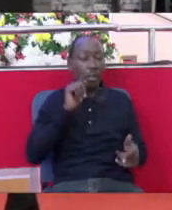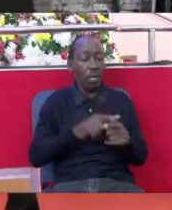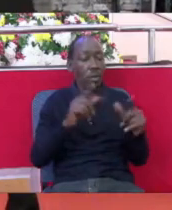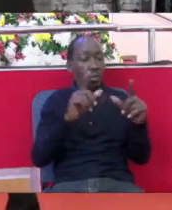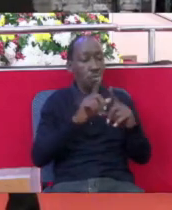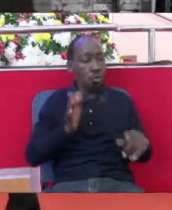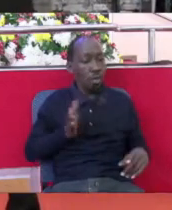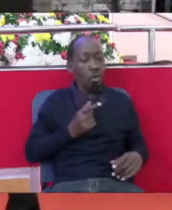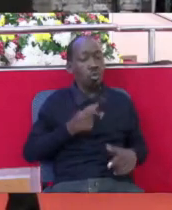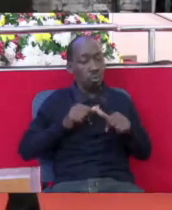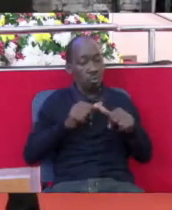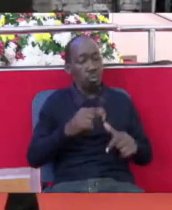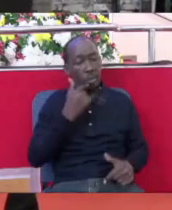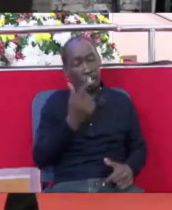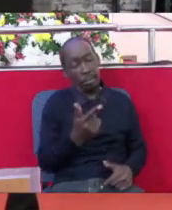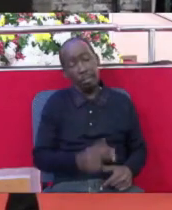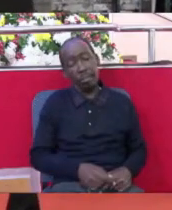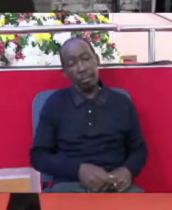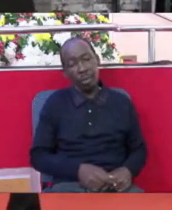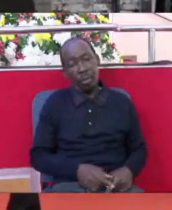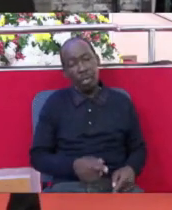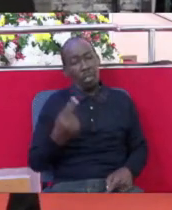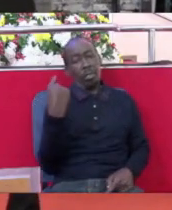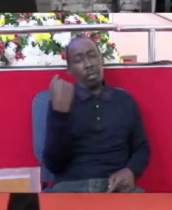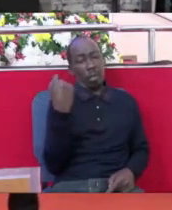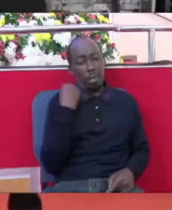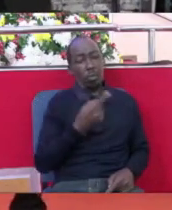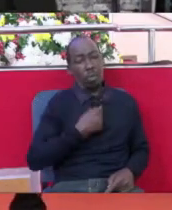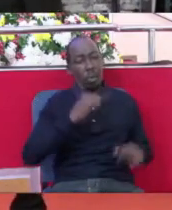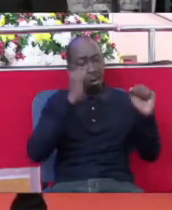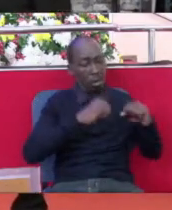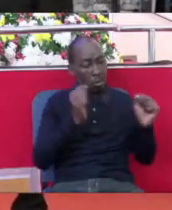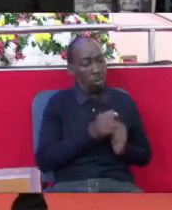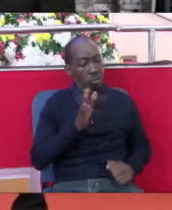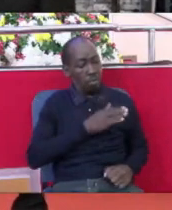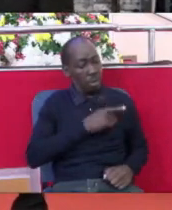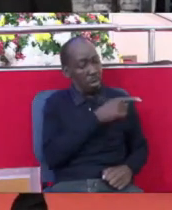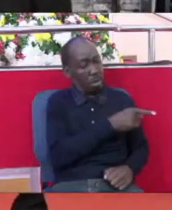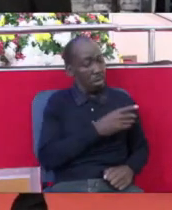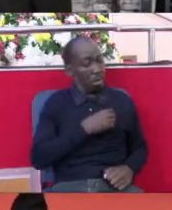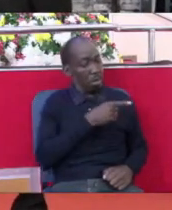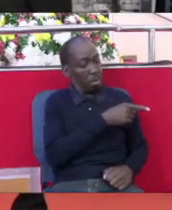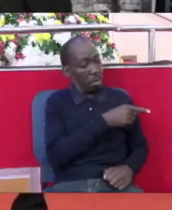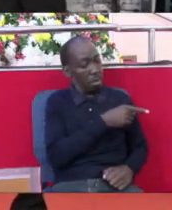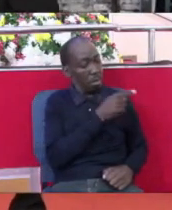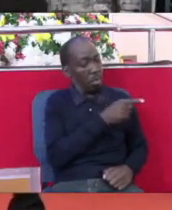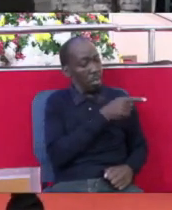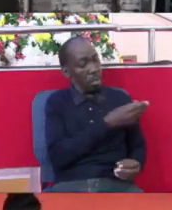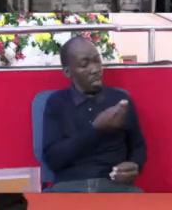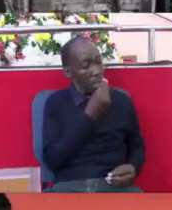say, ule mwanamke aliendelea kusema, that yesterday we agreed with this woman that we eat my baby. Wakati huu tulikubaliana ya